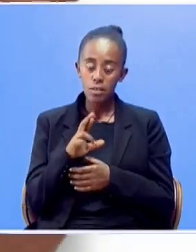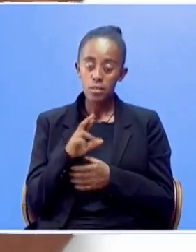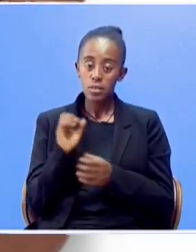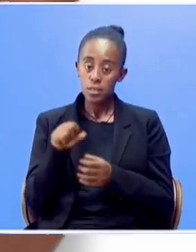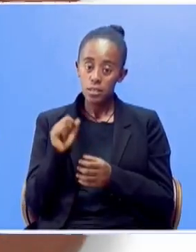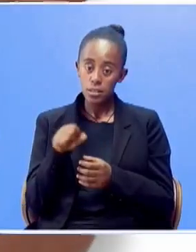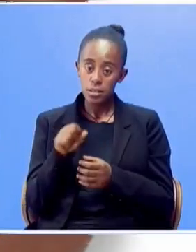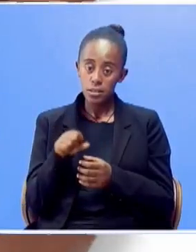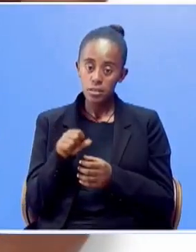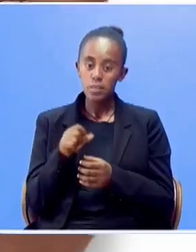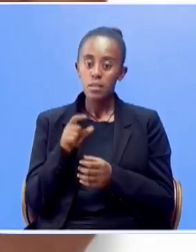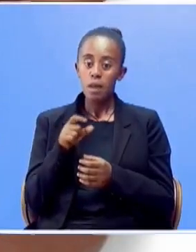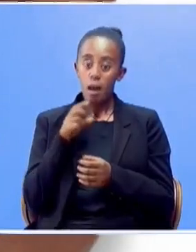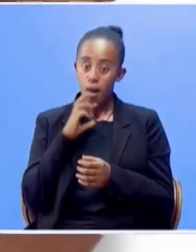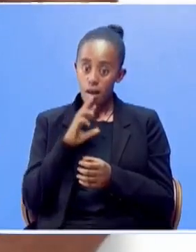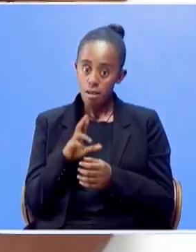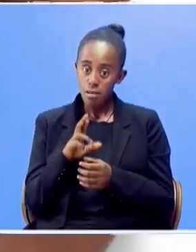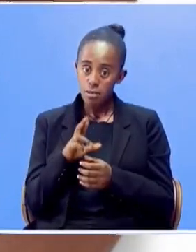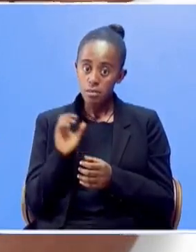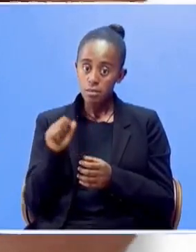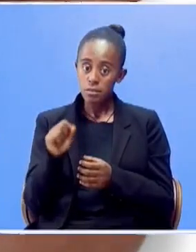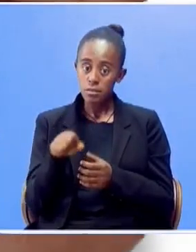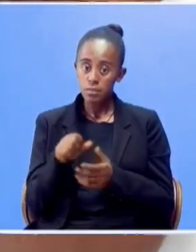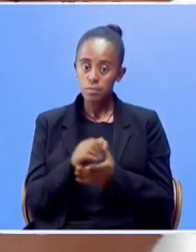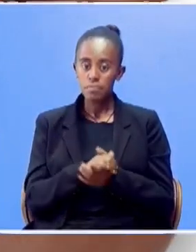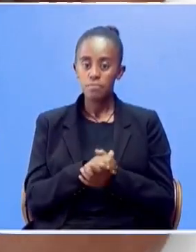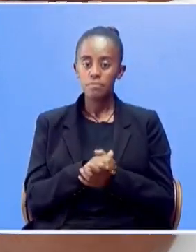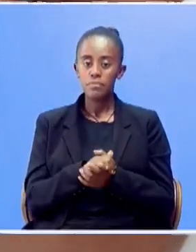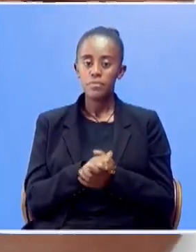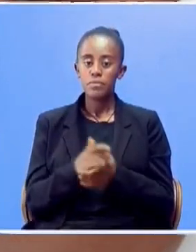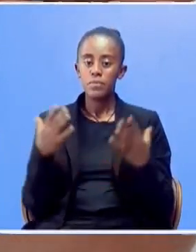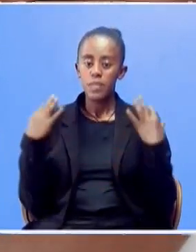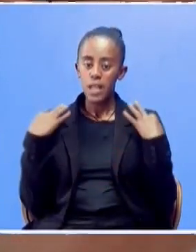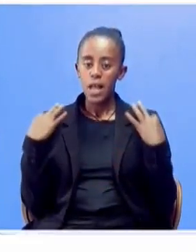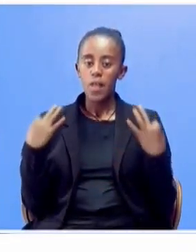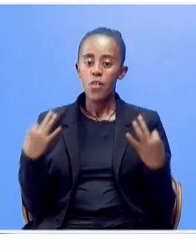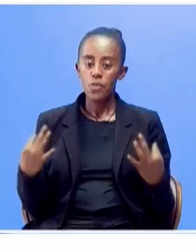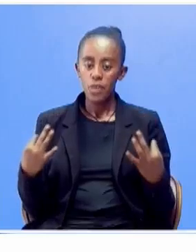yes, are, yeah, healthy